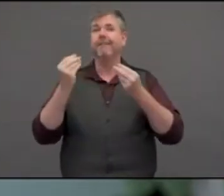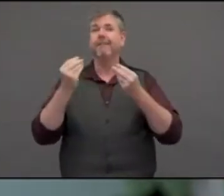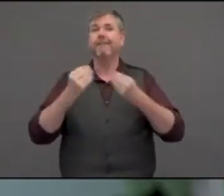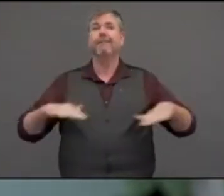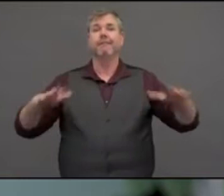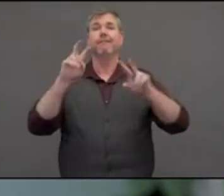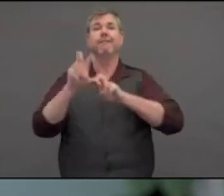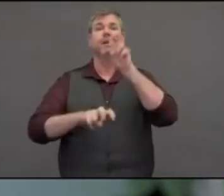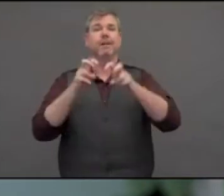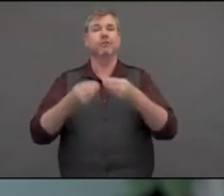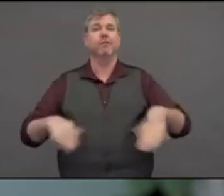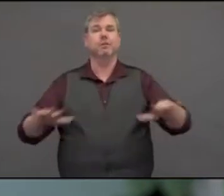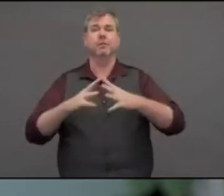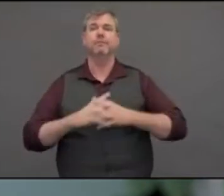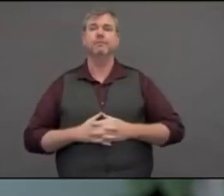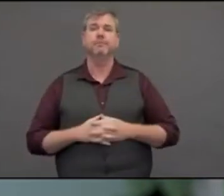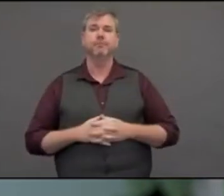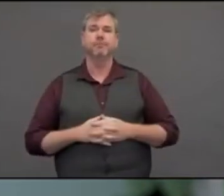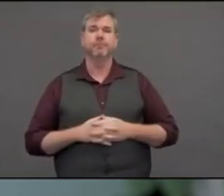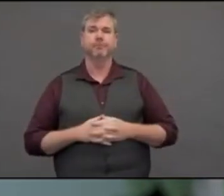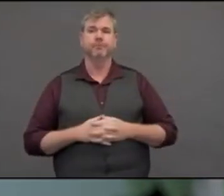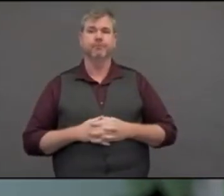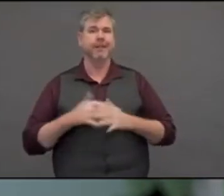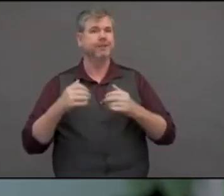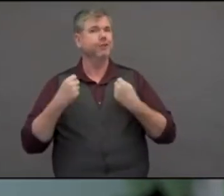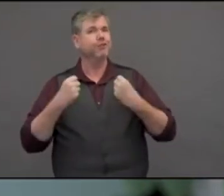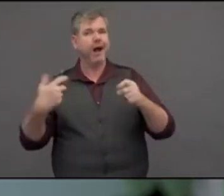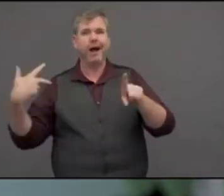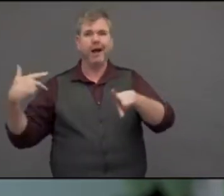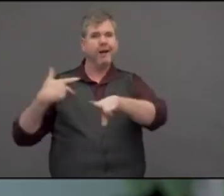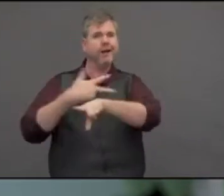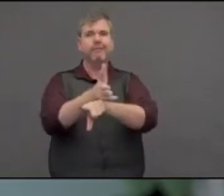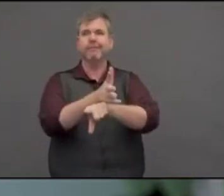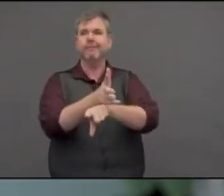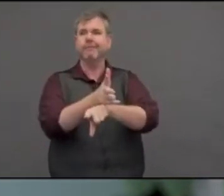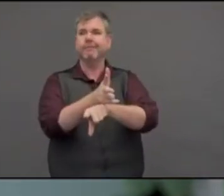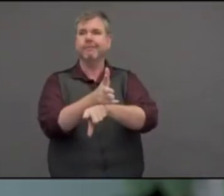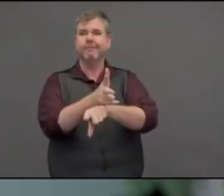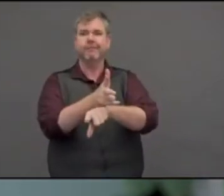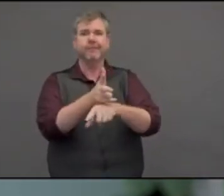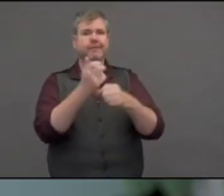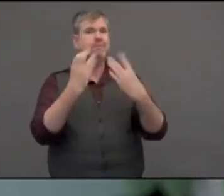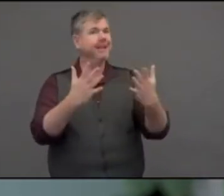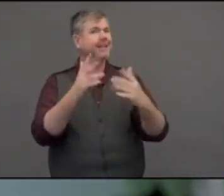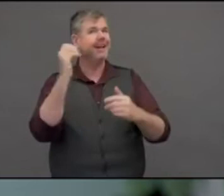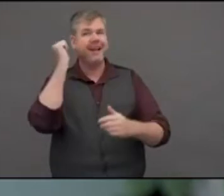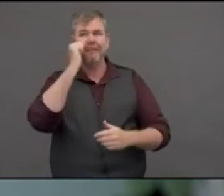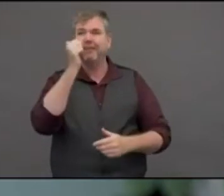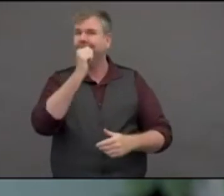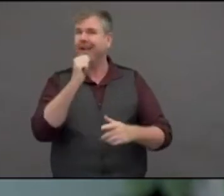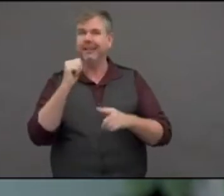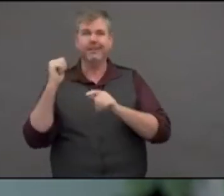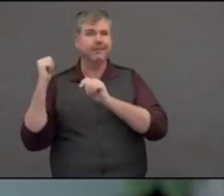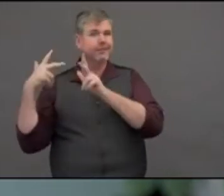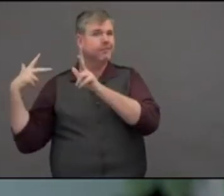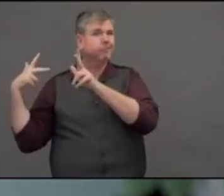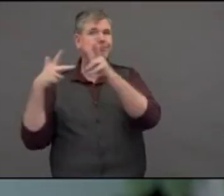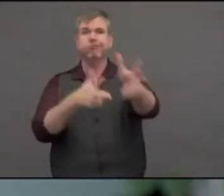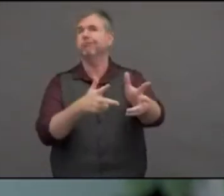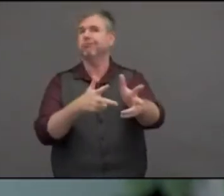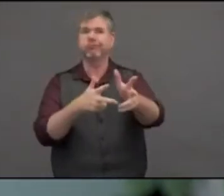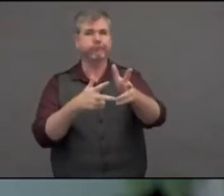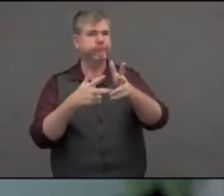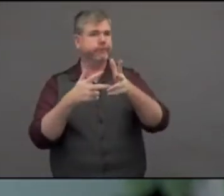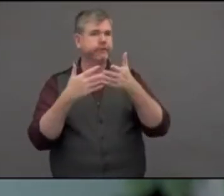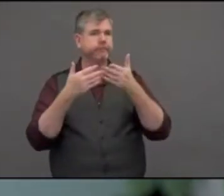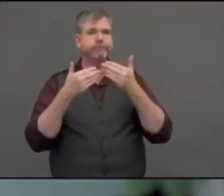basis throughout the week, daily. So, these are challenges that are real, but